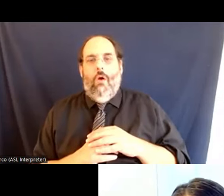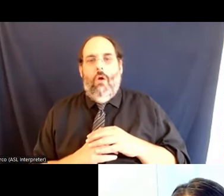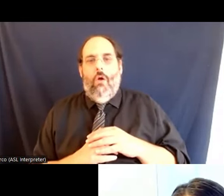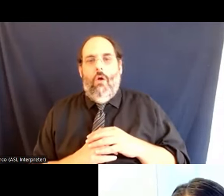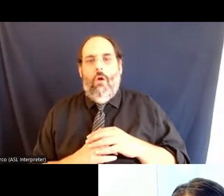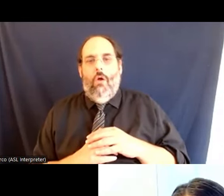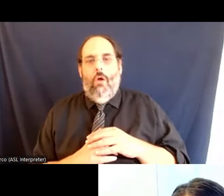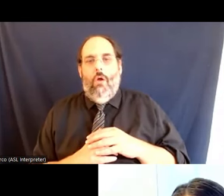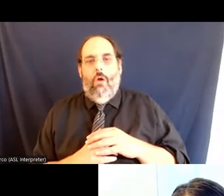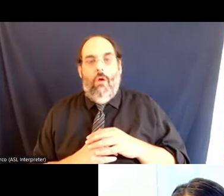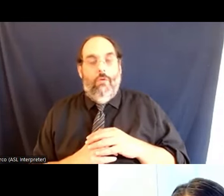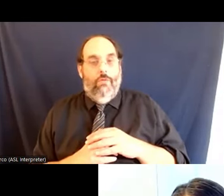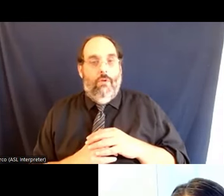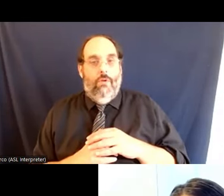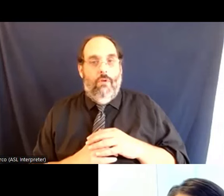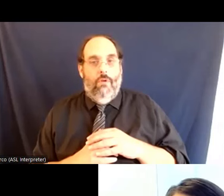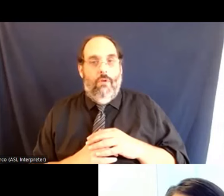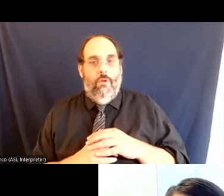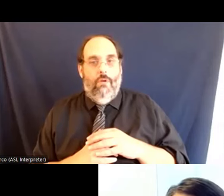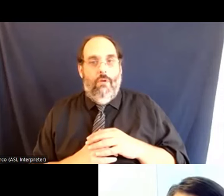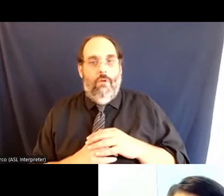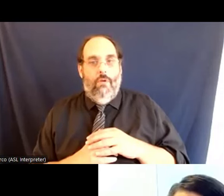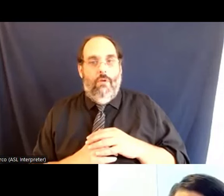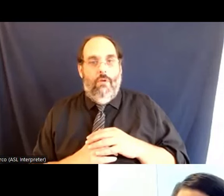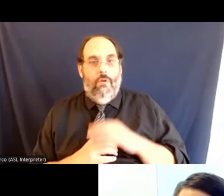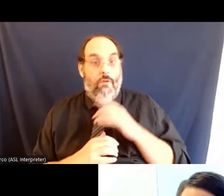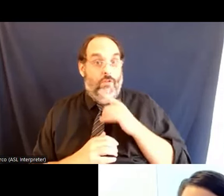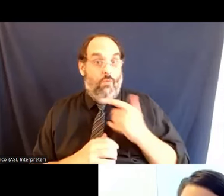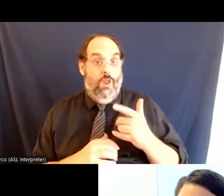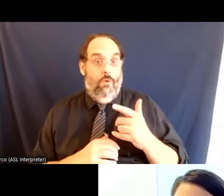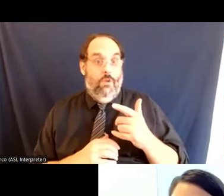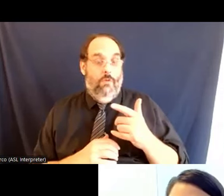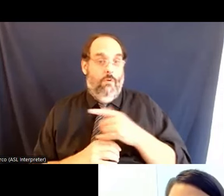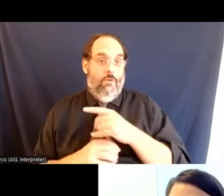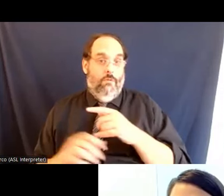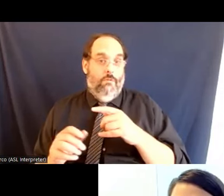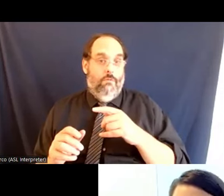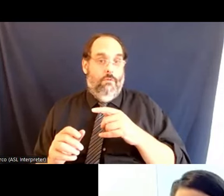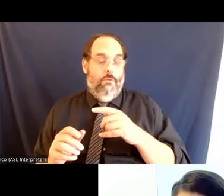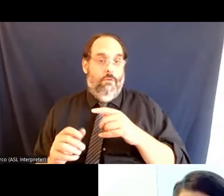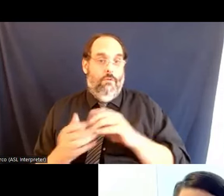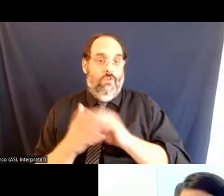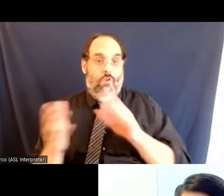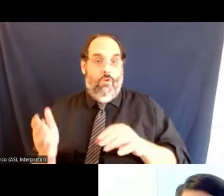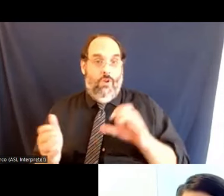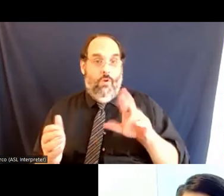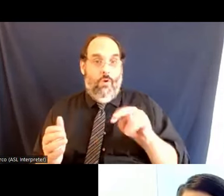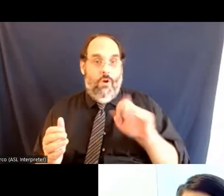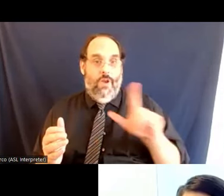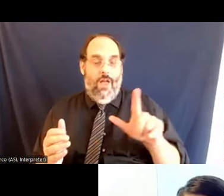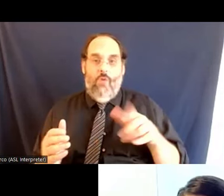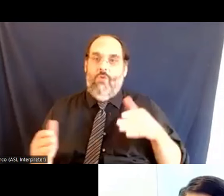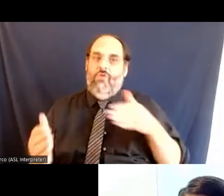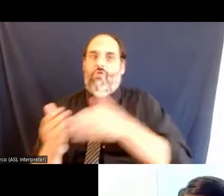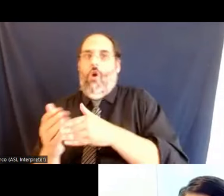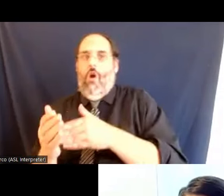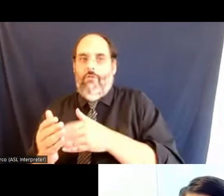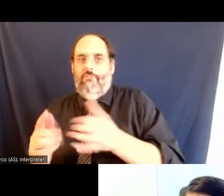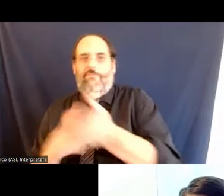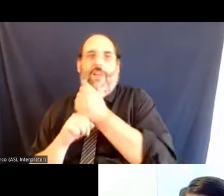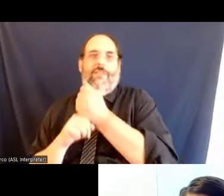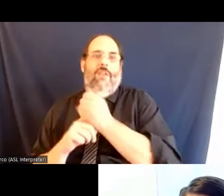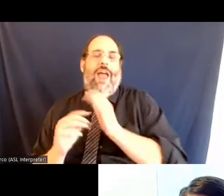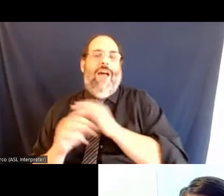the 21-year-old at Cornell University was charged for threatening Jewish students on